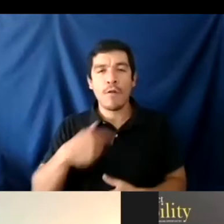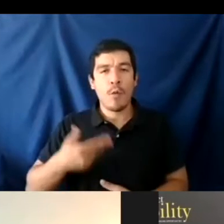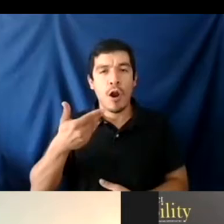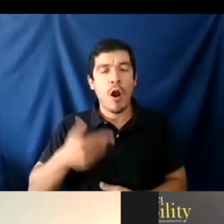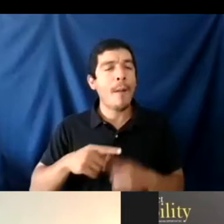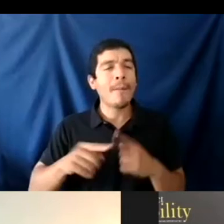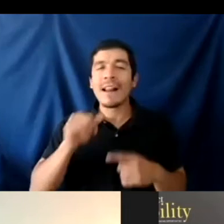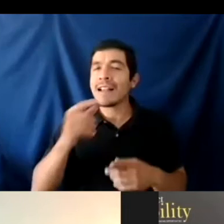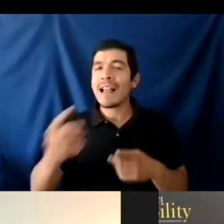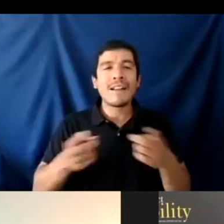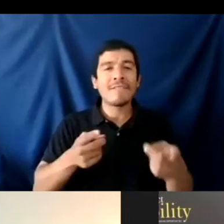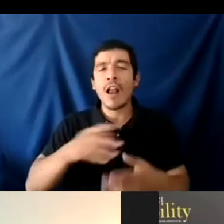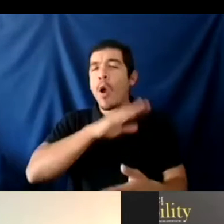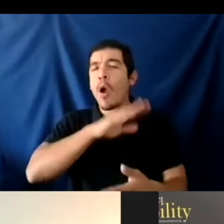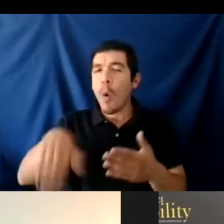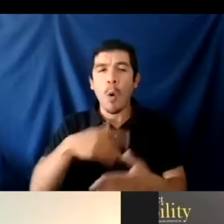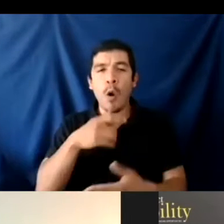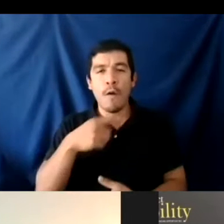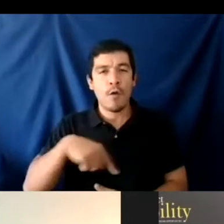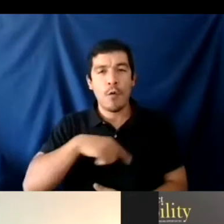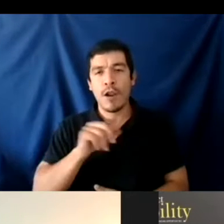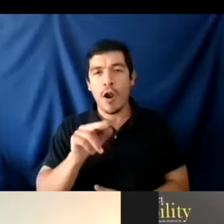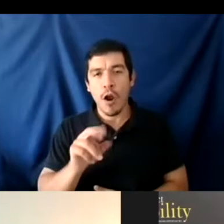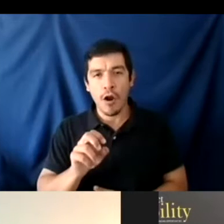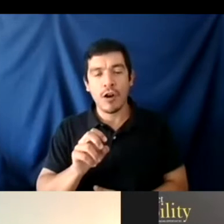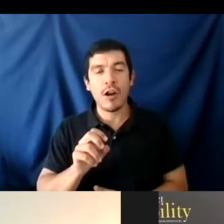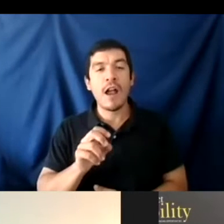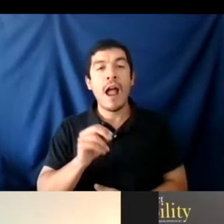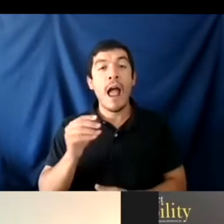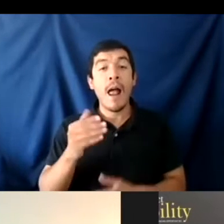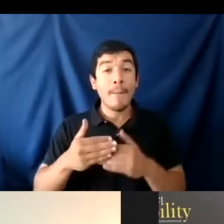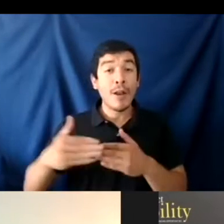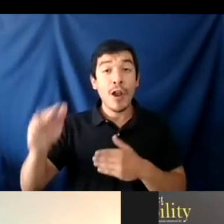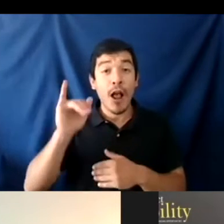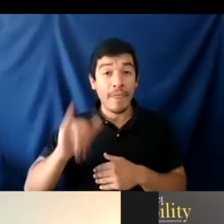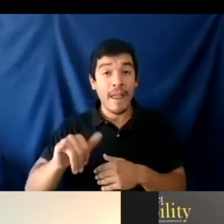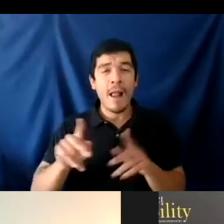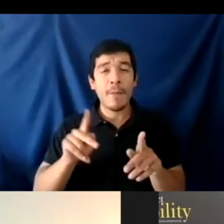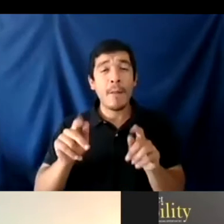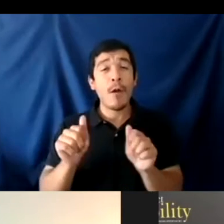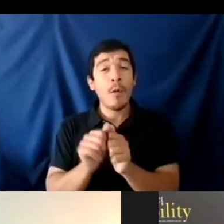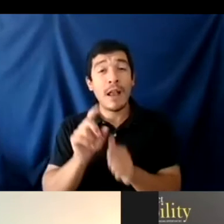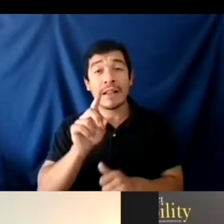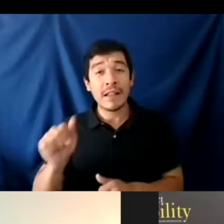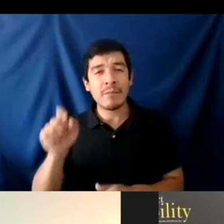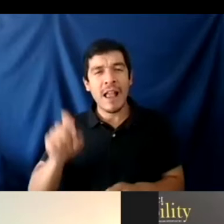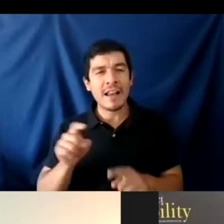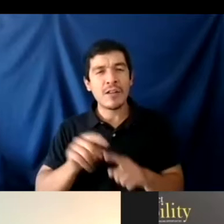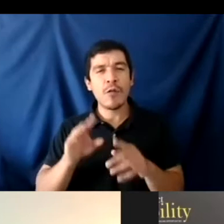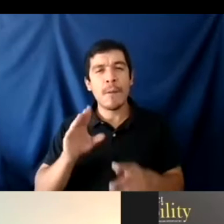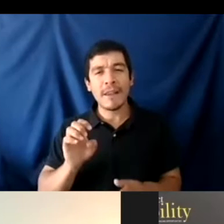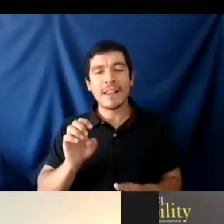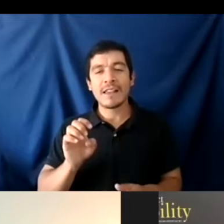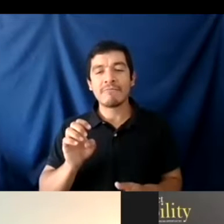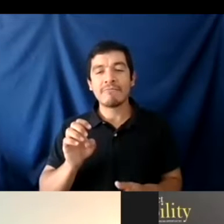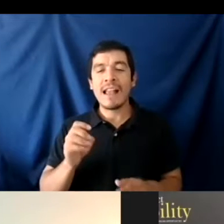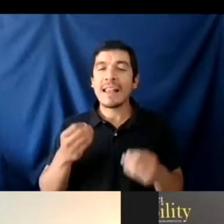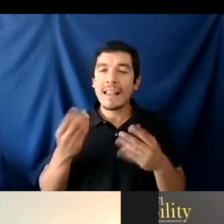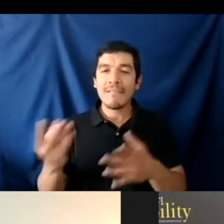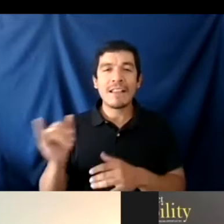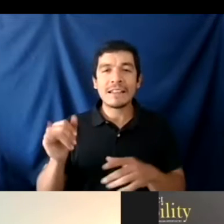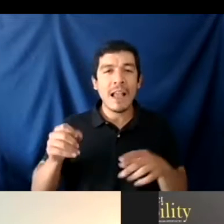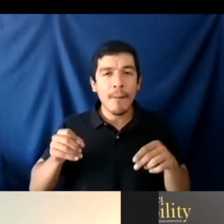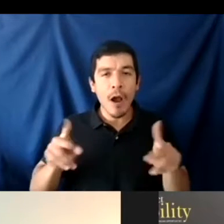define the whole of who we are, but beyond that, we as people with disabilities need to be afforded the same opportunities